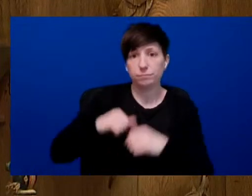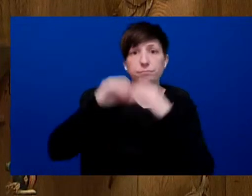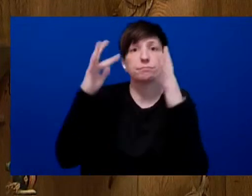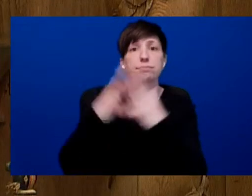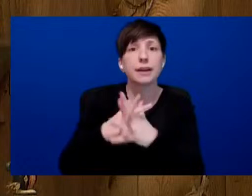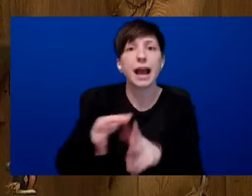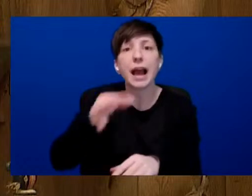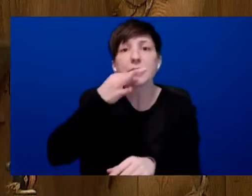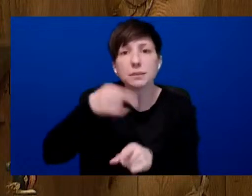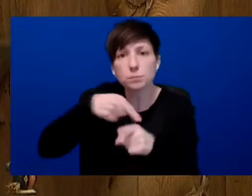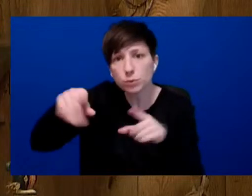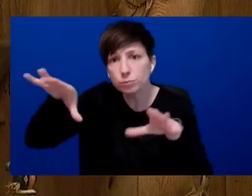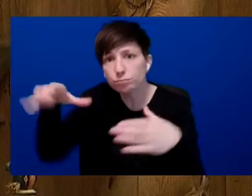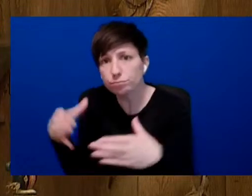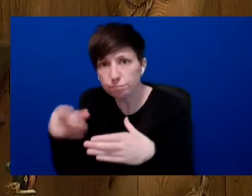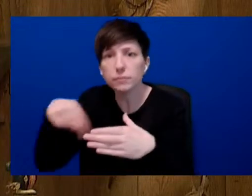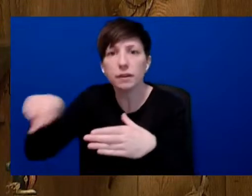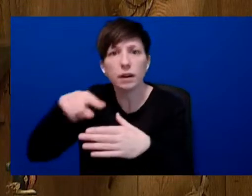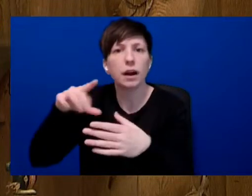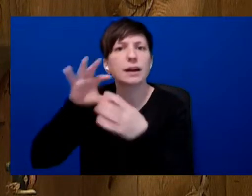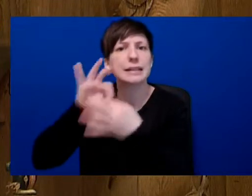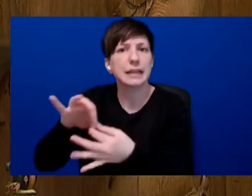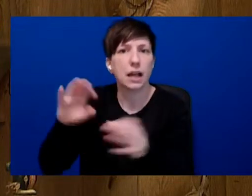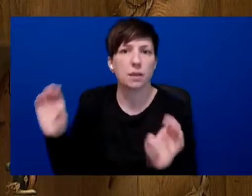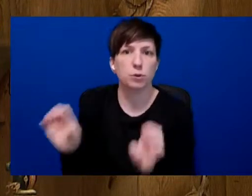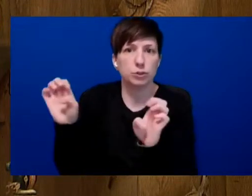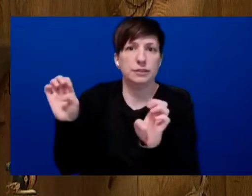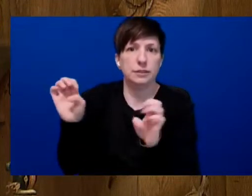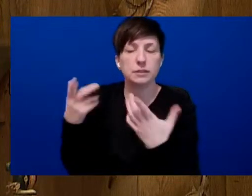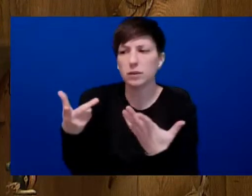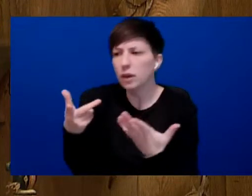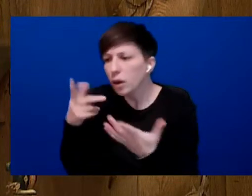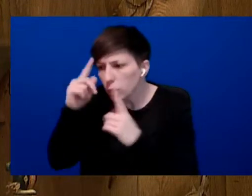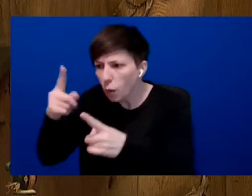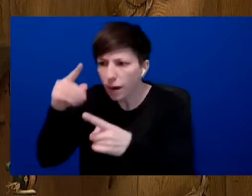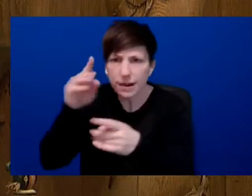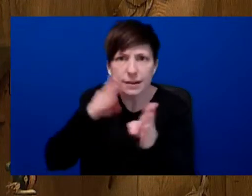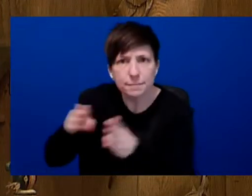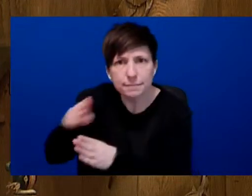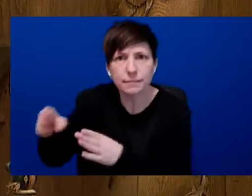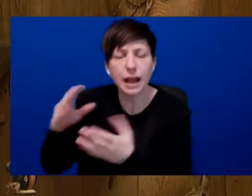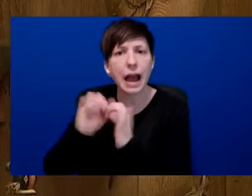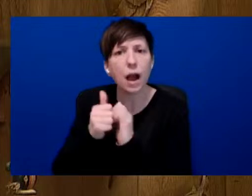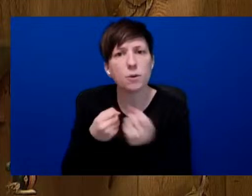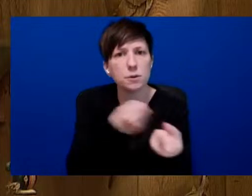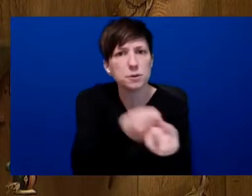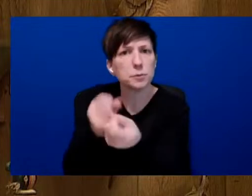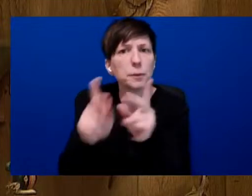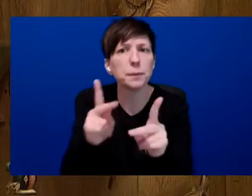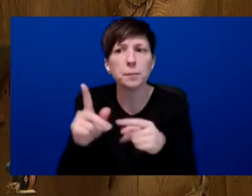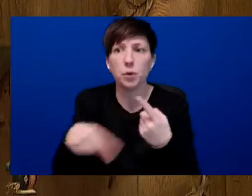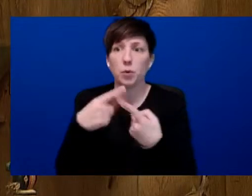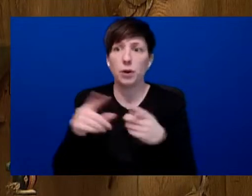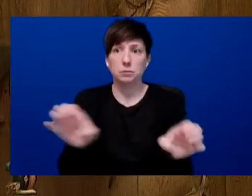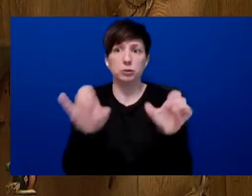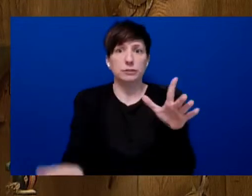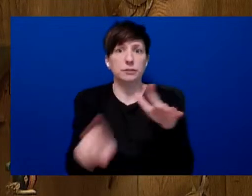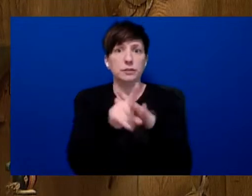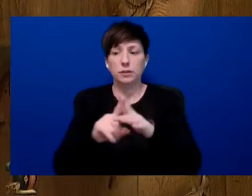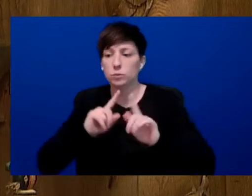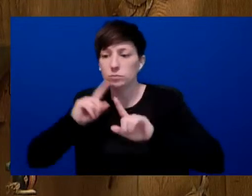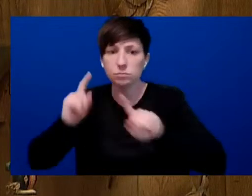how we can better support those on the front lines and help apply the lessons we have learned in preparation for the next